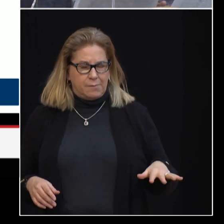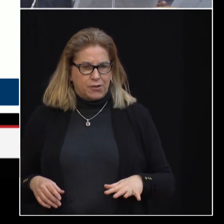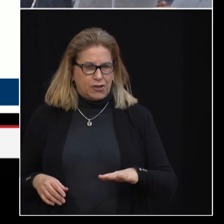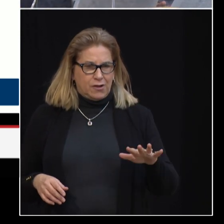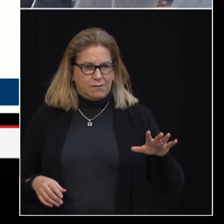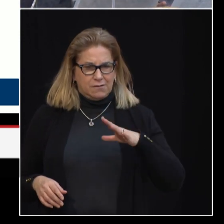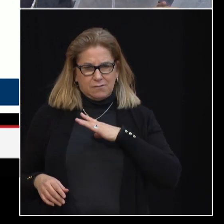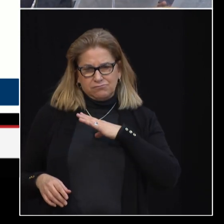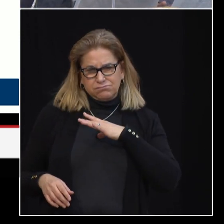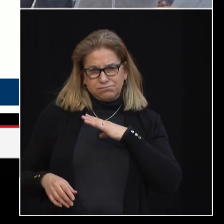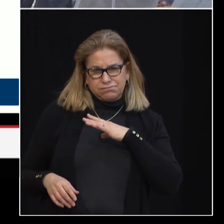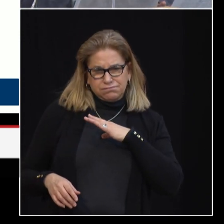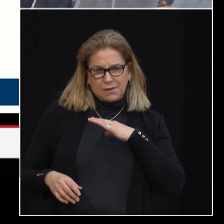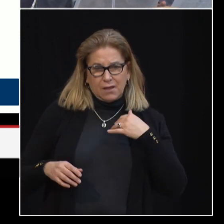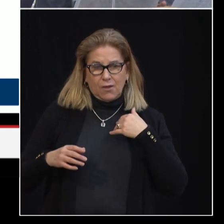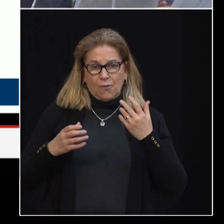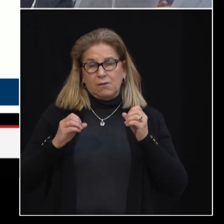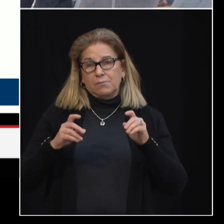site.